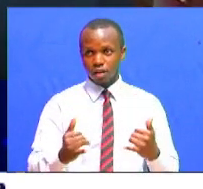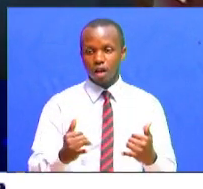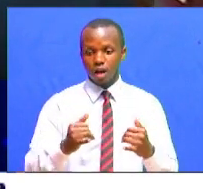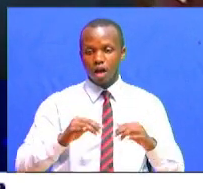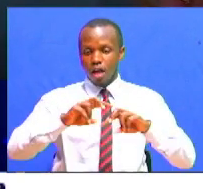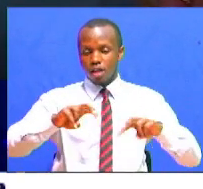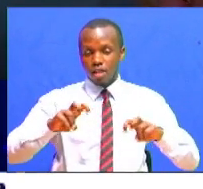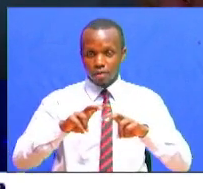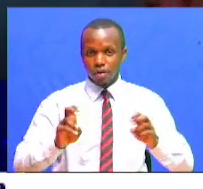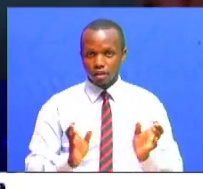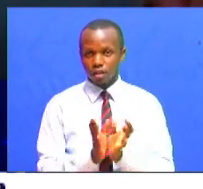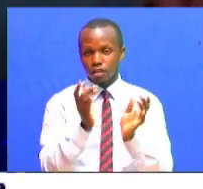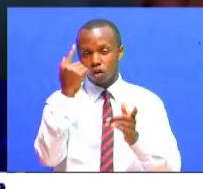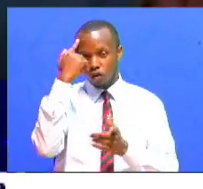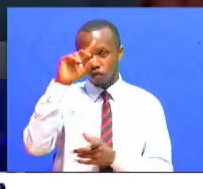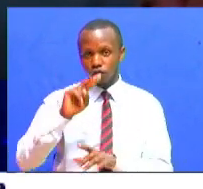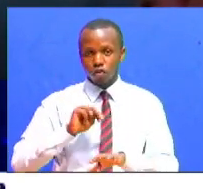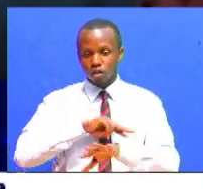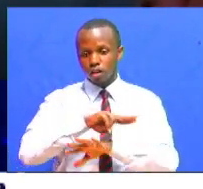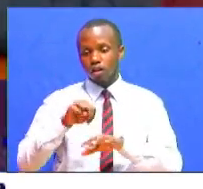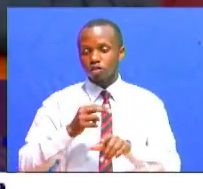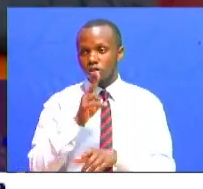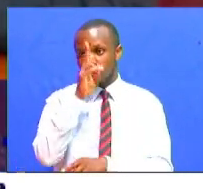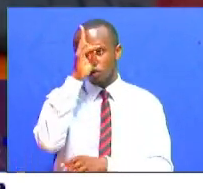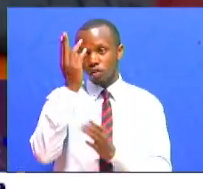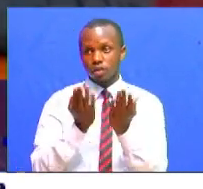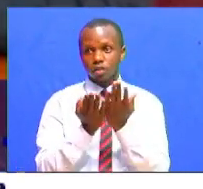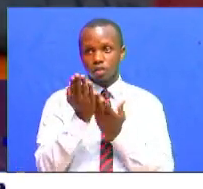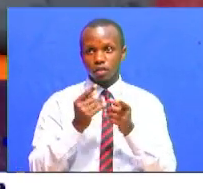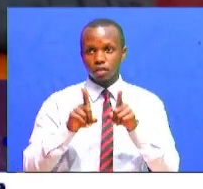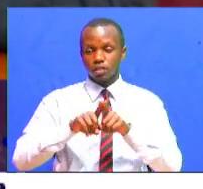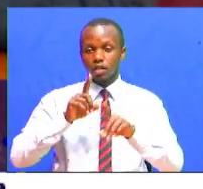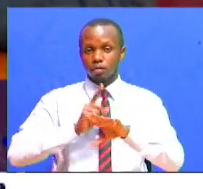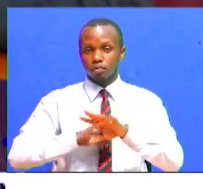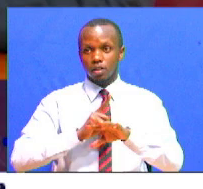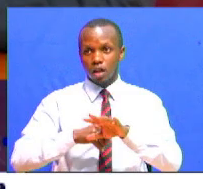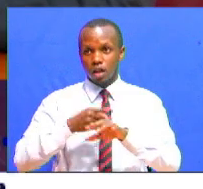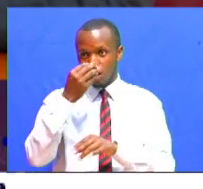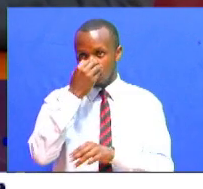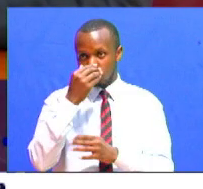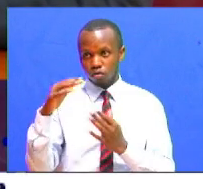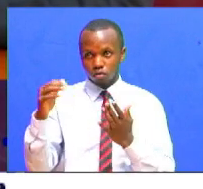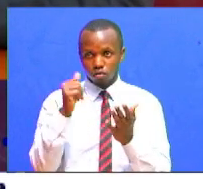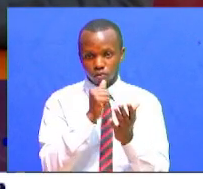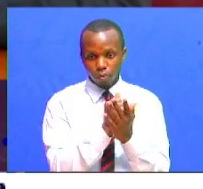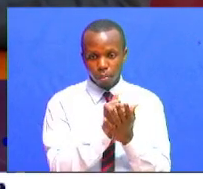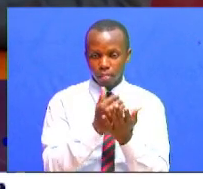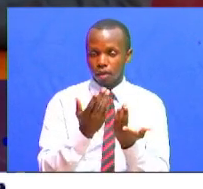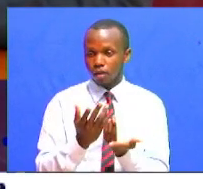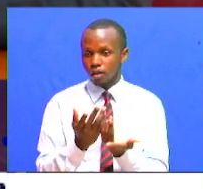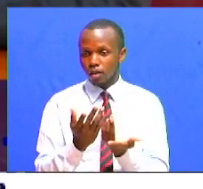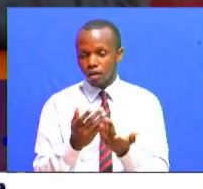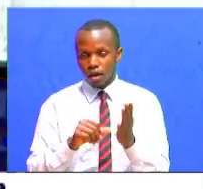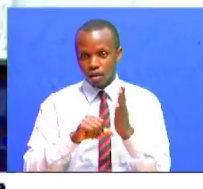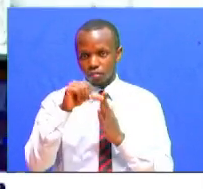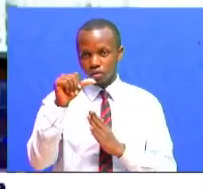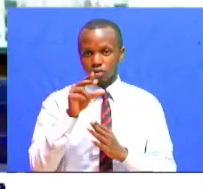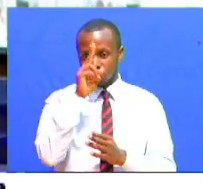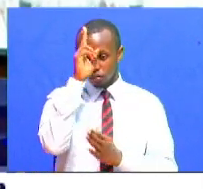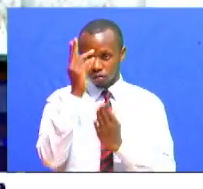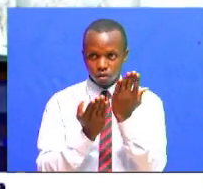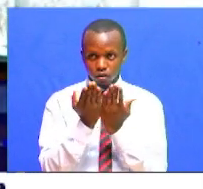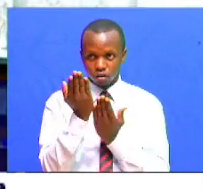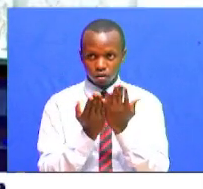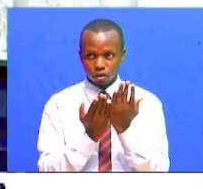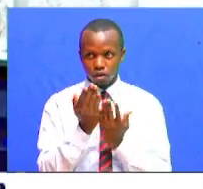General of the National Police Service. At the same time, the President redeployed Deputy Inspector General Administration Police Service, Nord